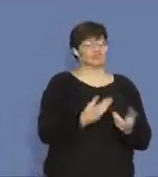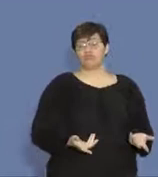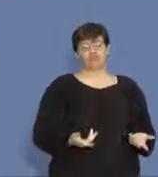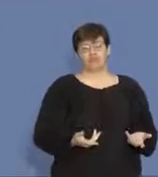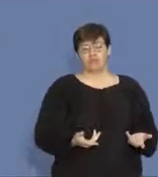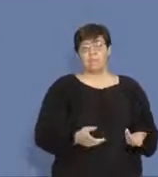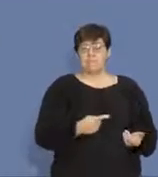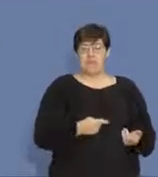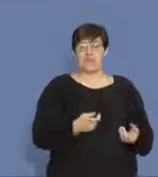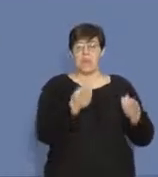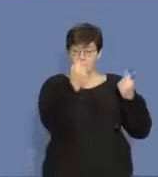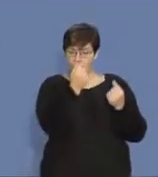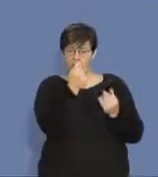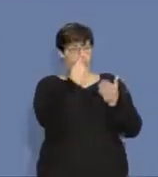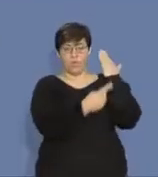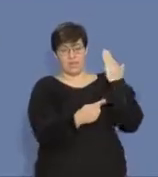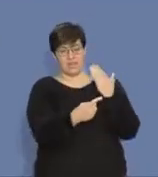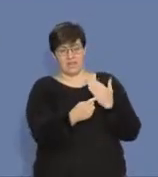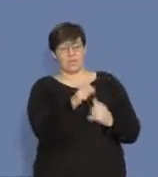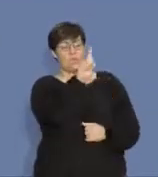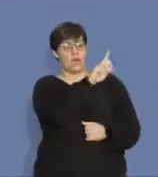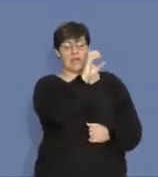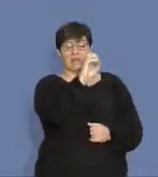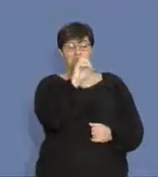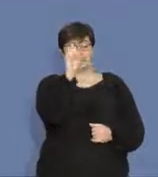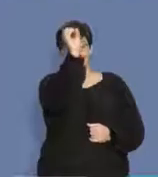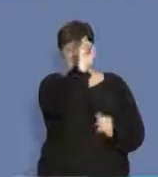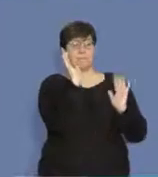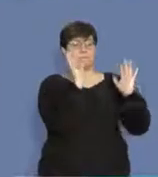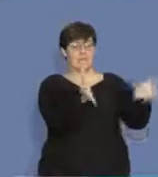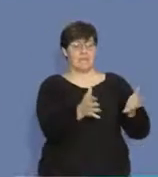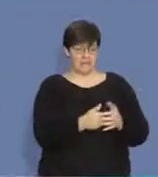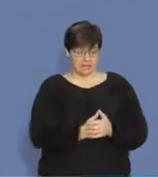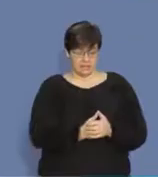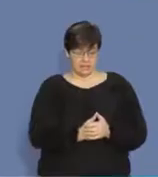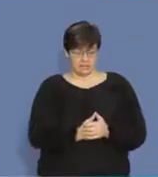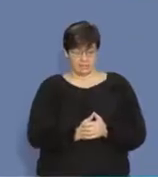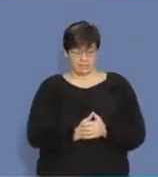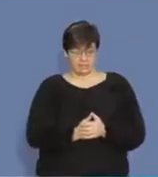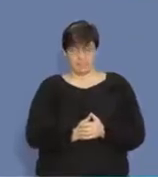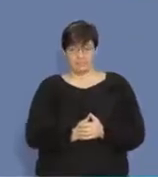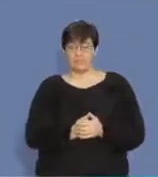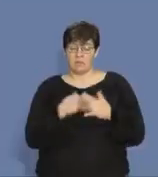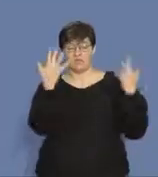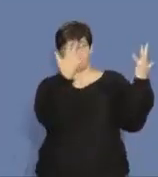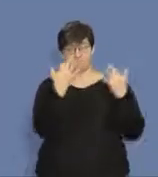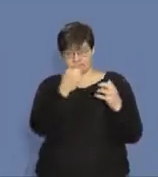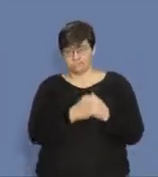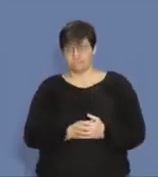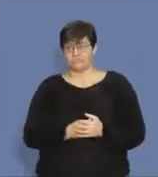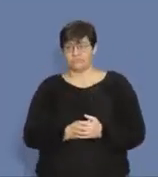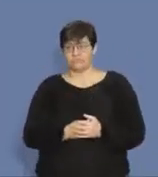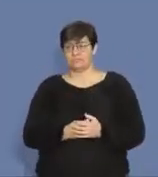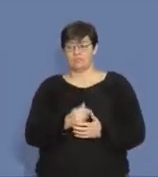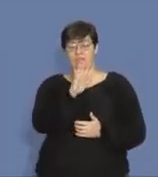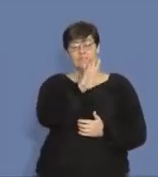100%. It does not have VAT included in it. So, very simple. Let's do the calculation. Here